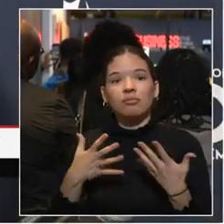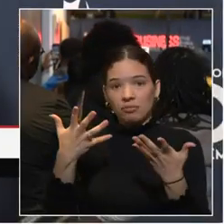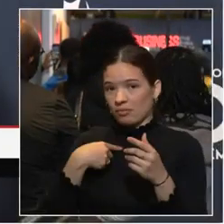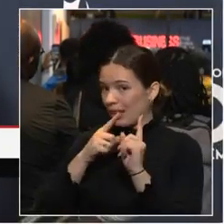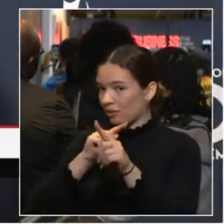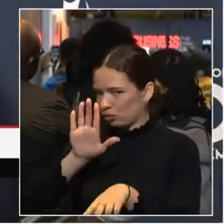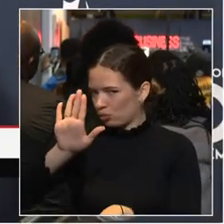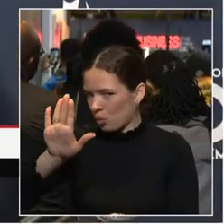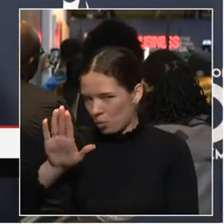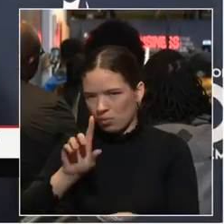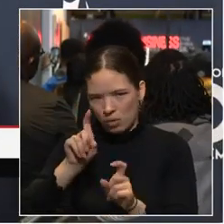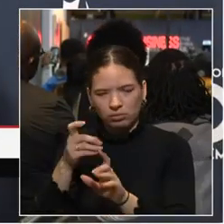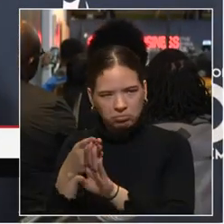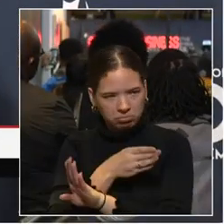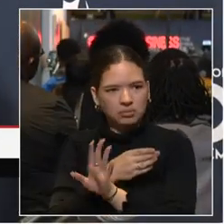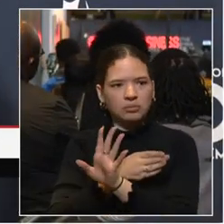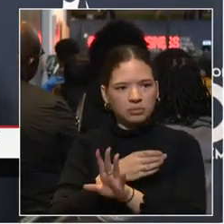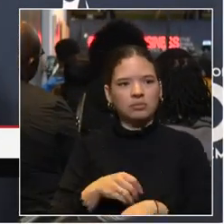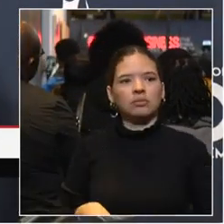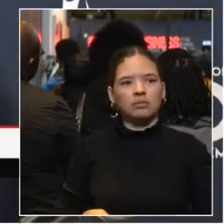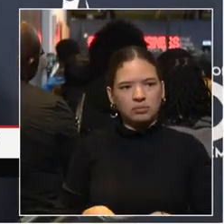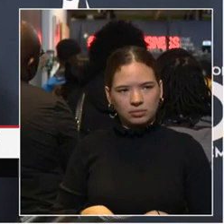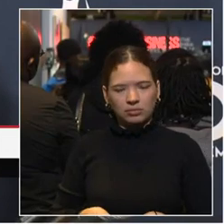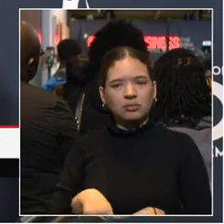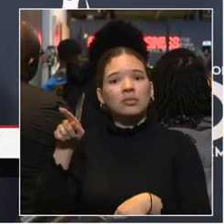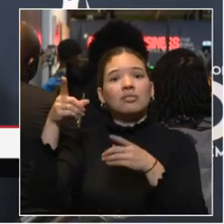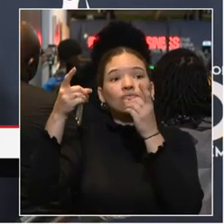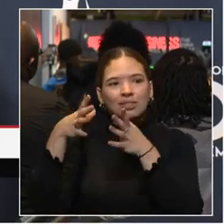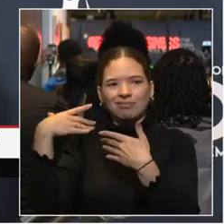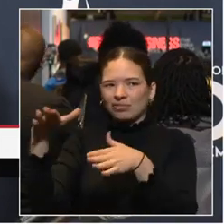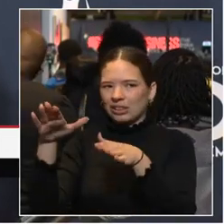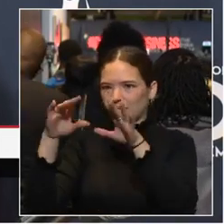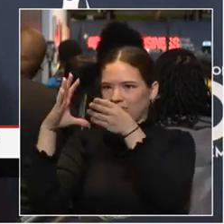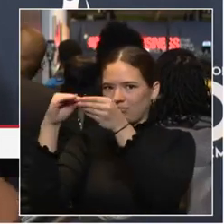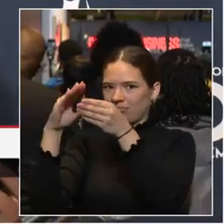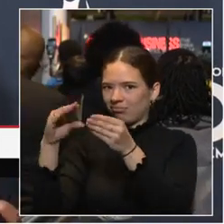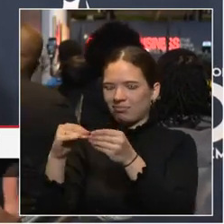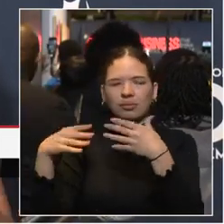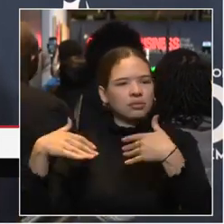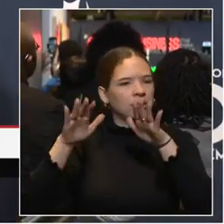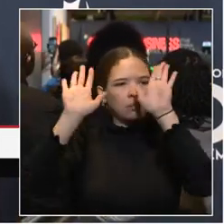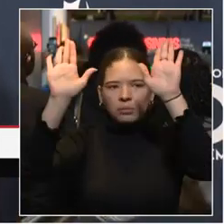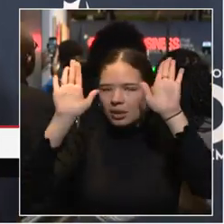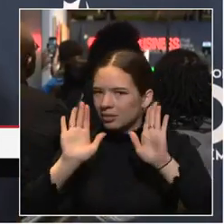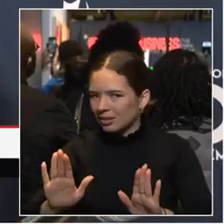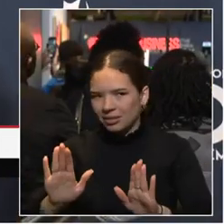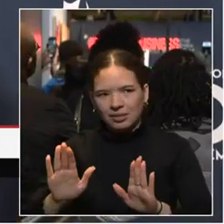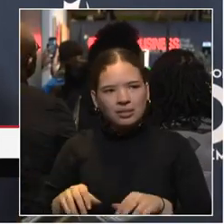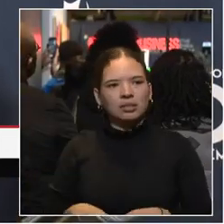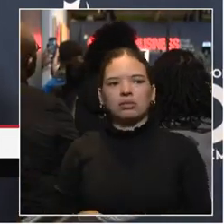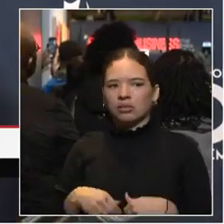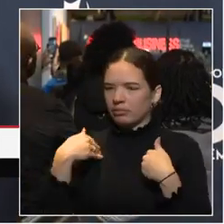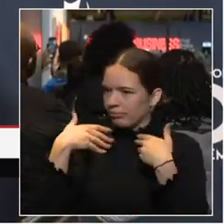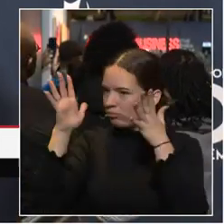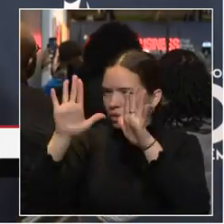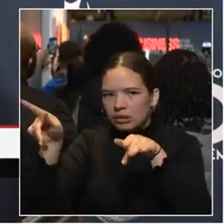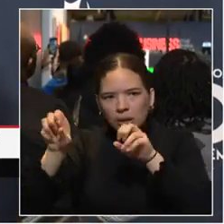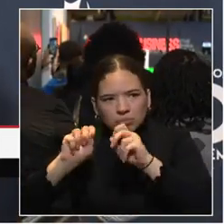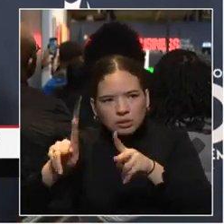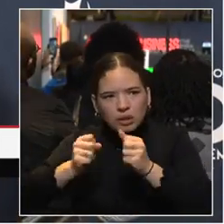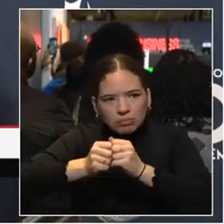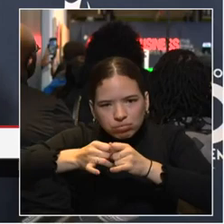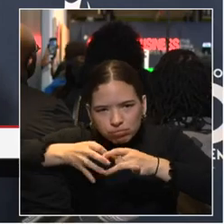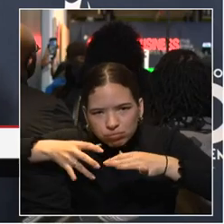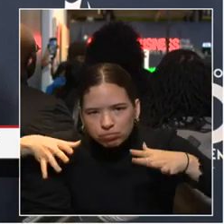Director Morris Hughes is an outstanding director and who has had the opportunity to grow the SYEP program under